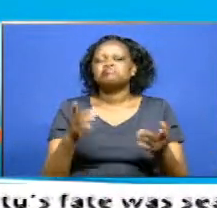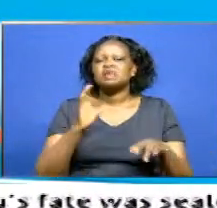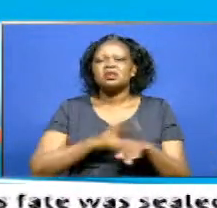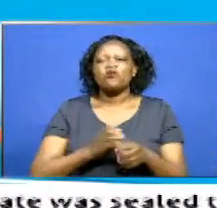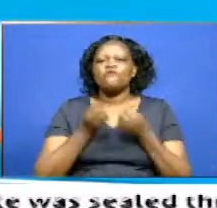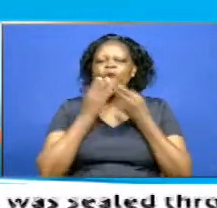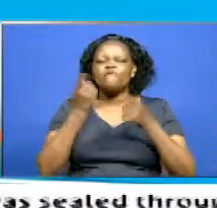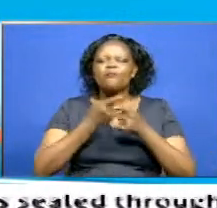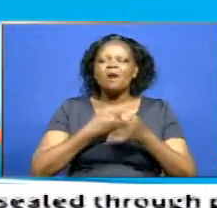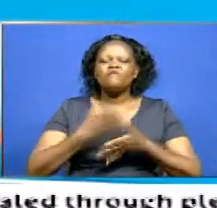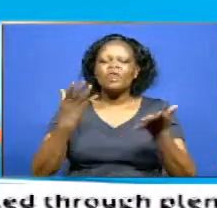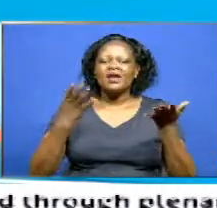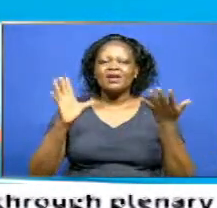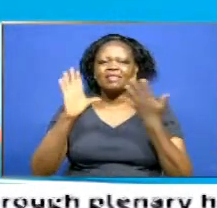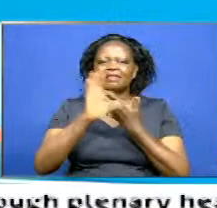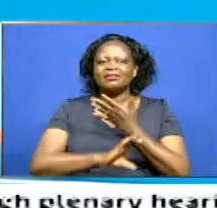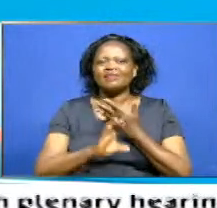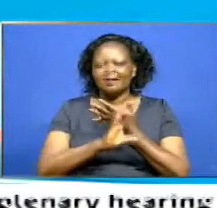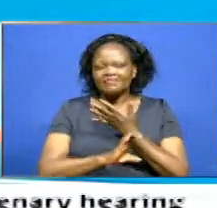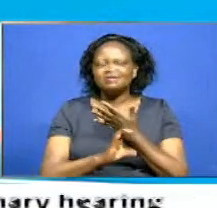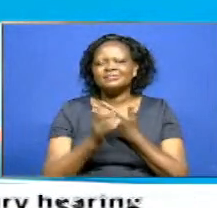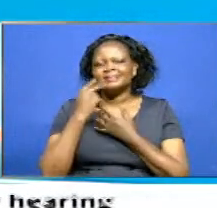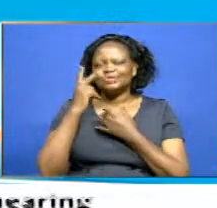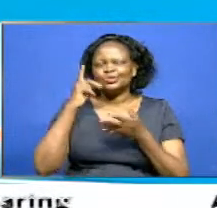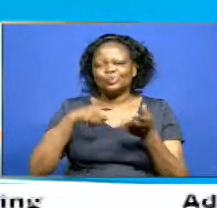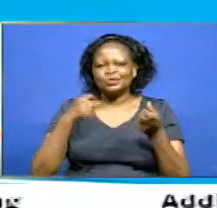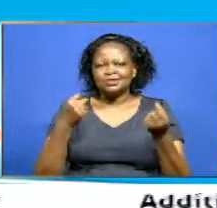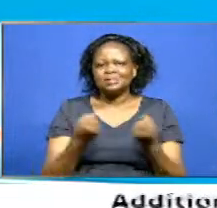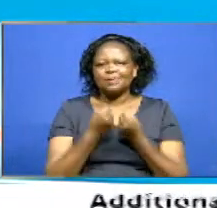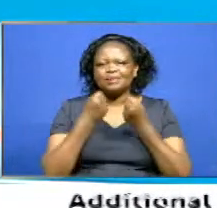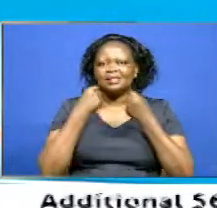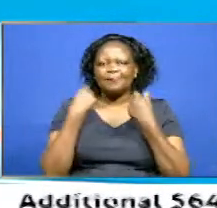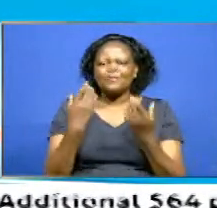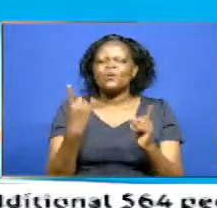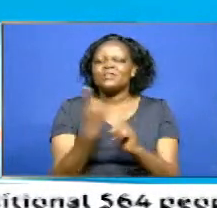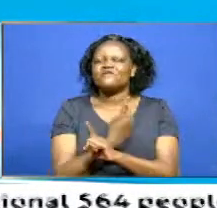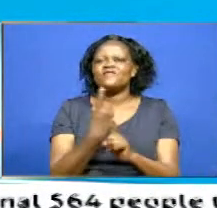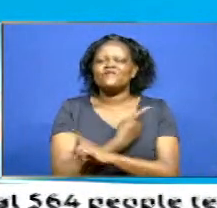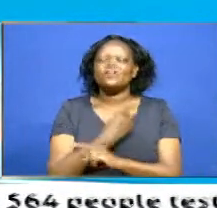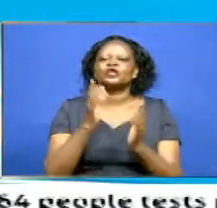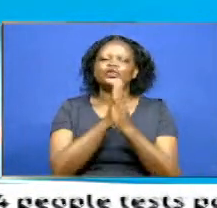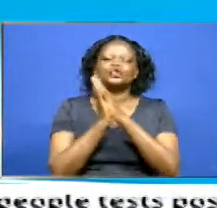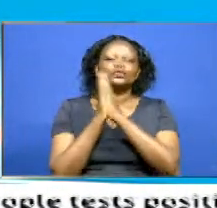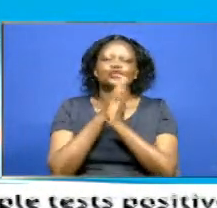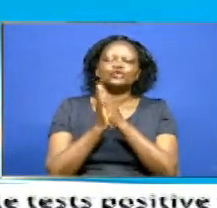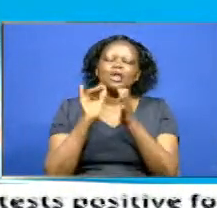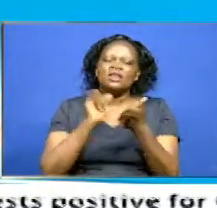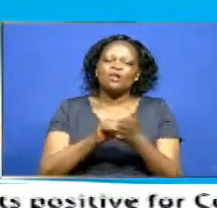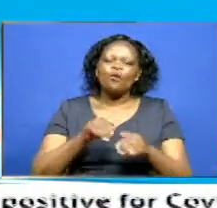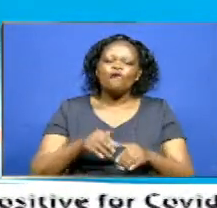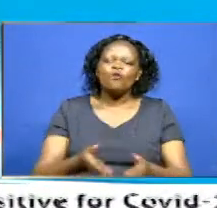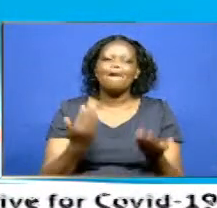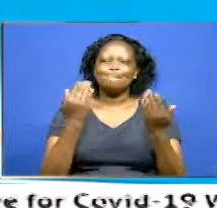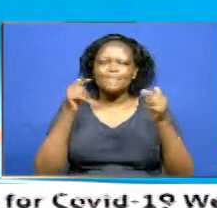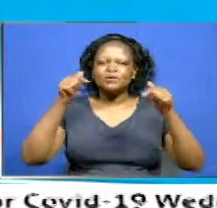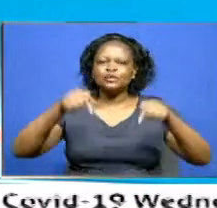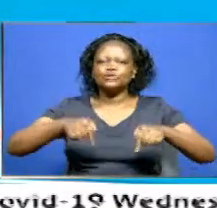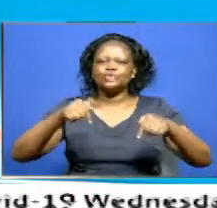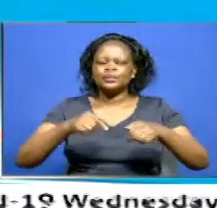getting reactions and, of course, updates in regard to various stories that we are following up